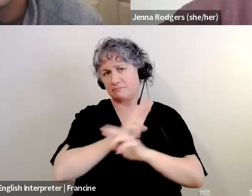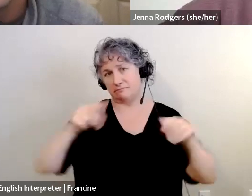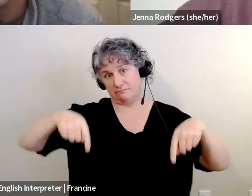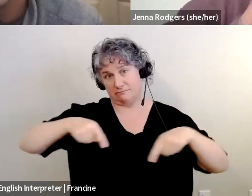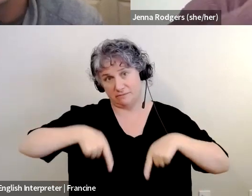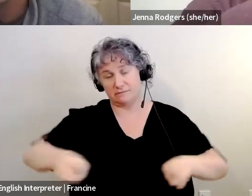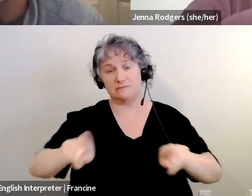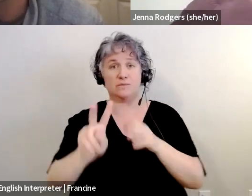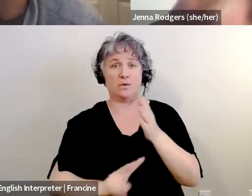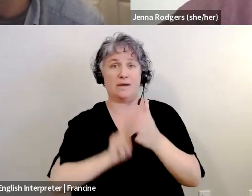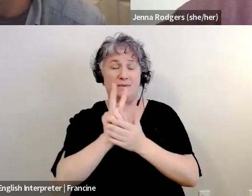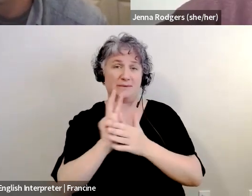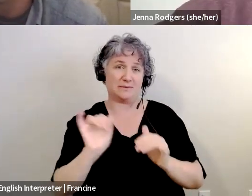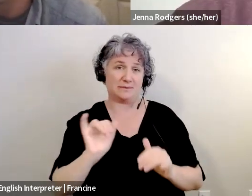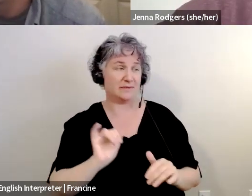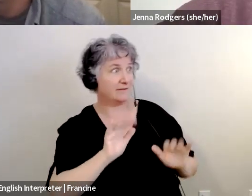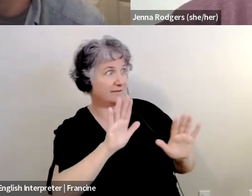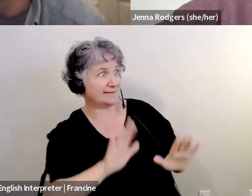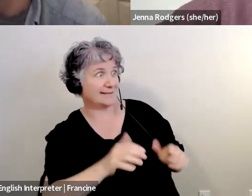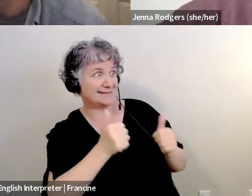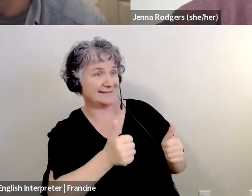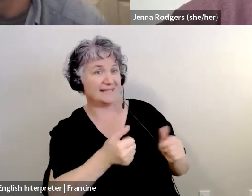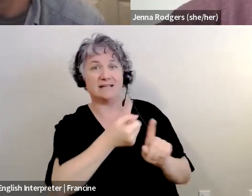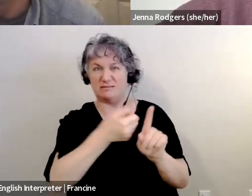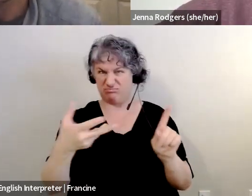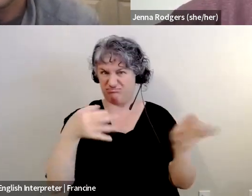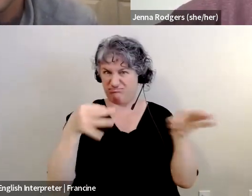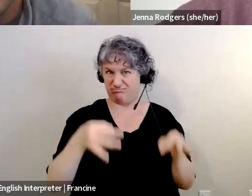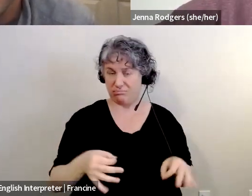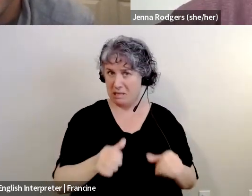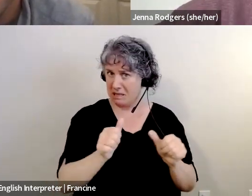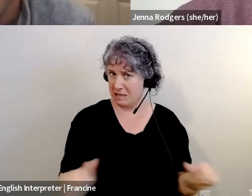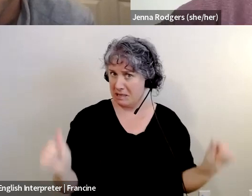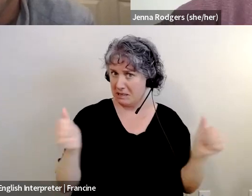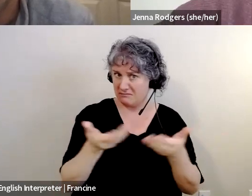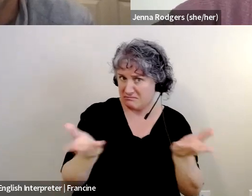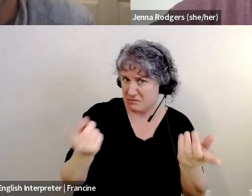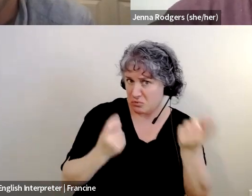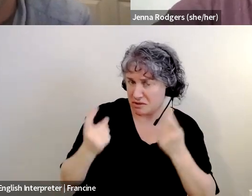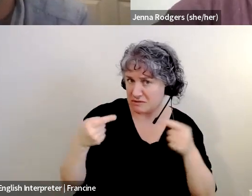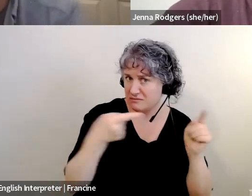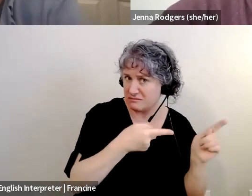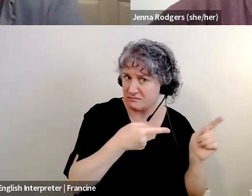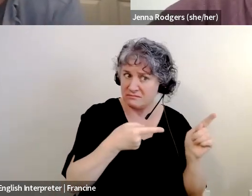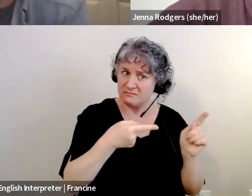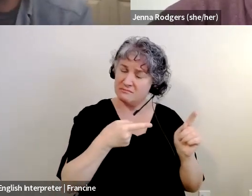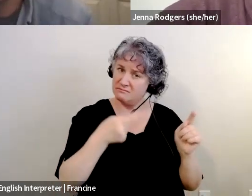Fantastic. Yeah. Thanks, Jenna. Now that that's established, if there are any questions,